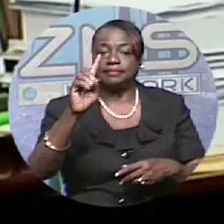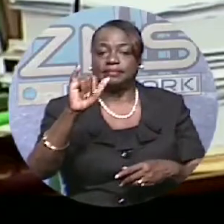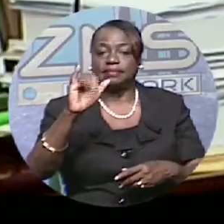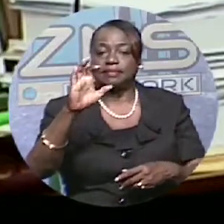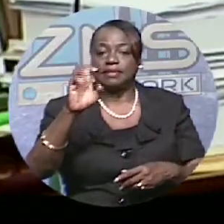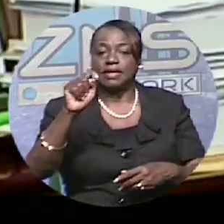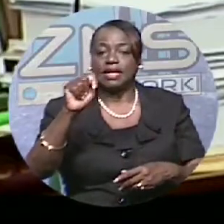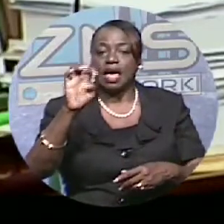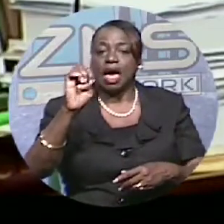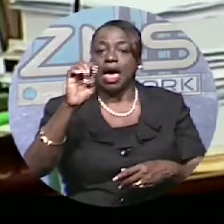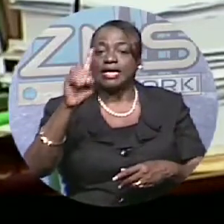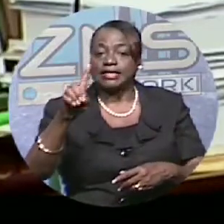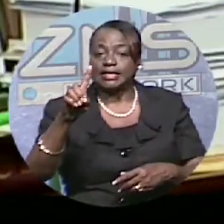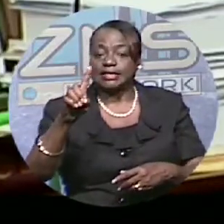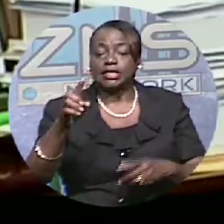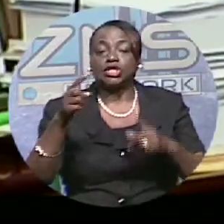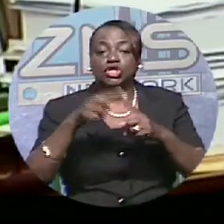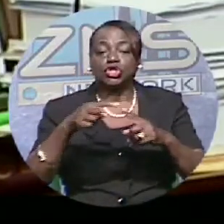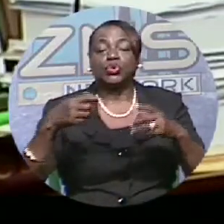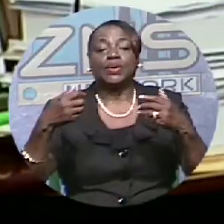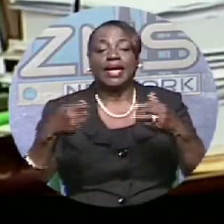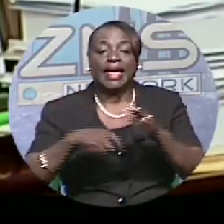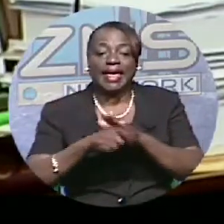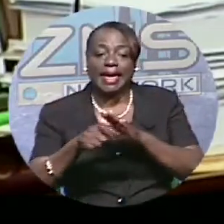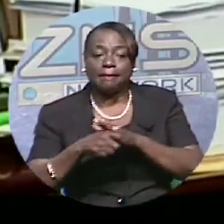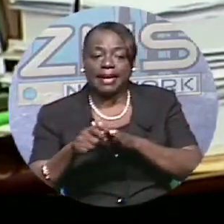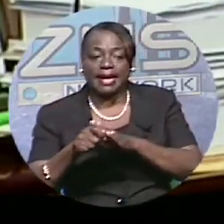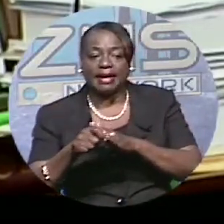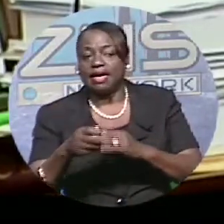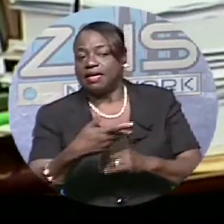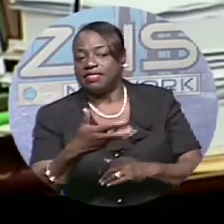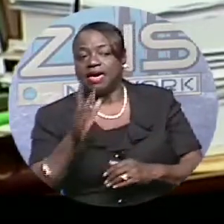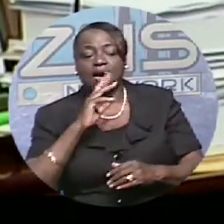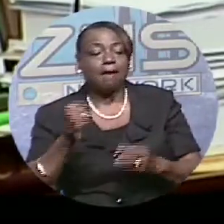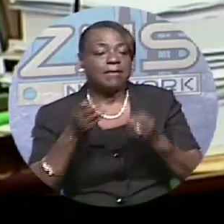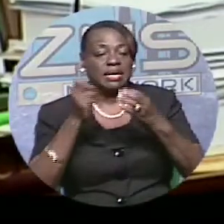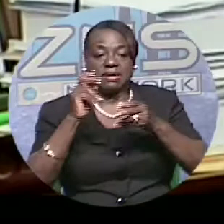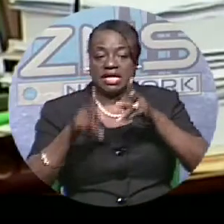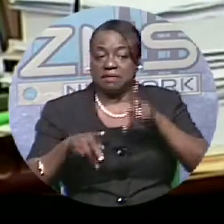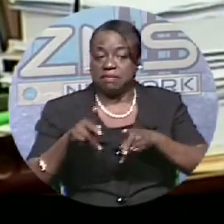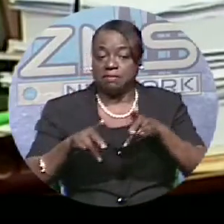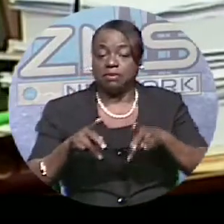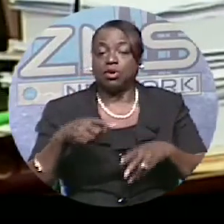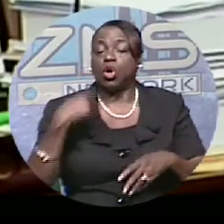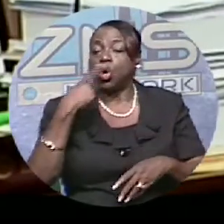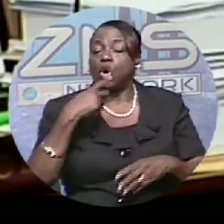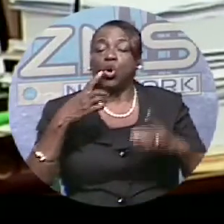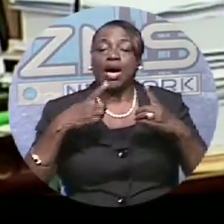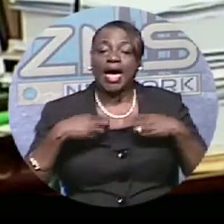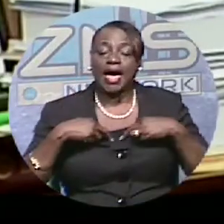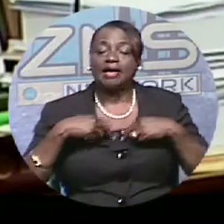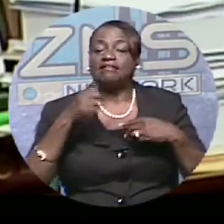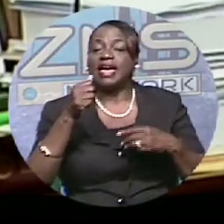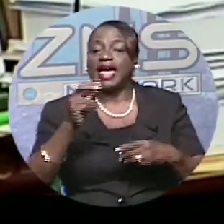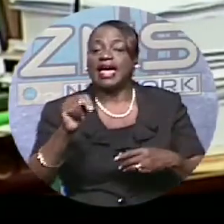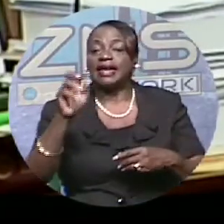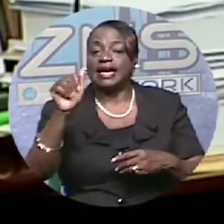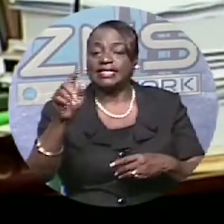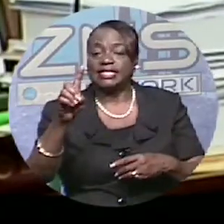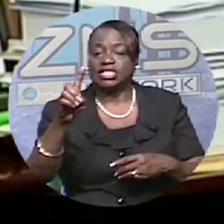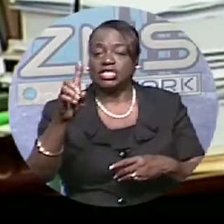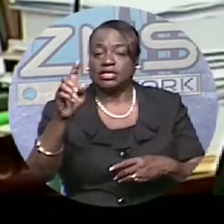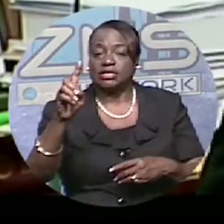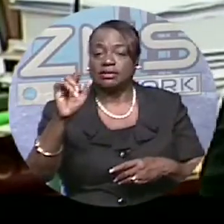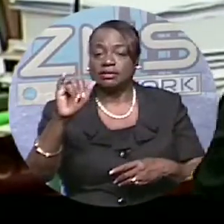can see, there are many, many people in this country who have an addiction, and I just wondered what government proposes doing to assist